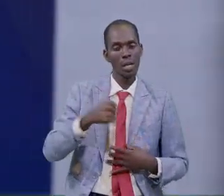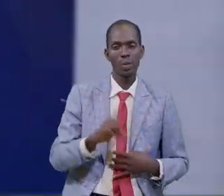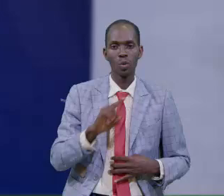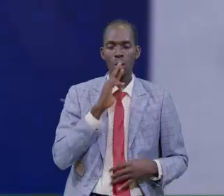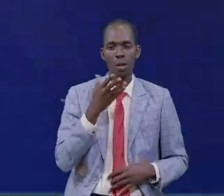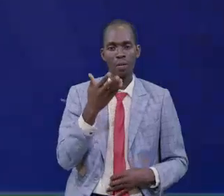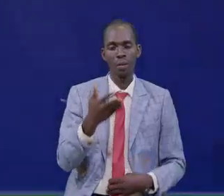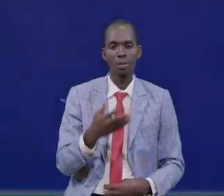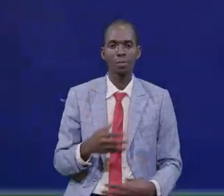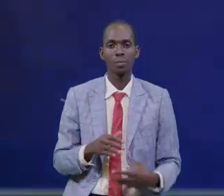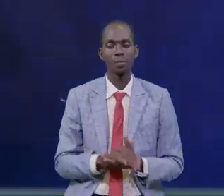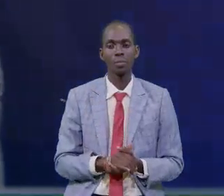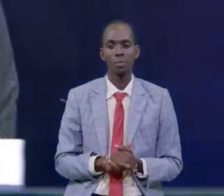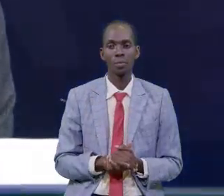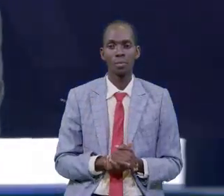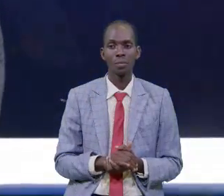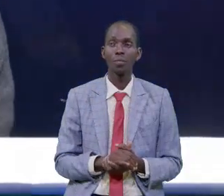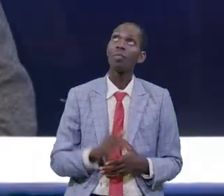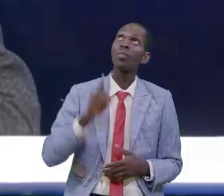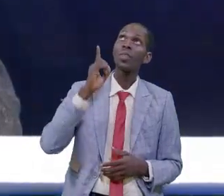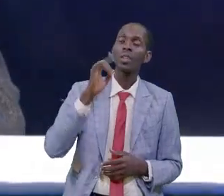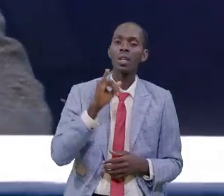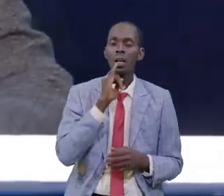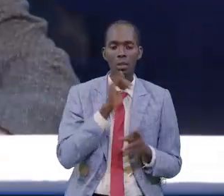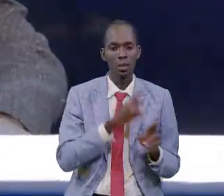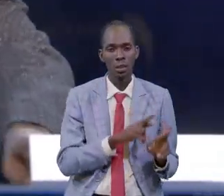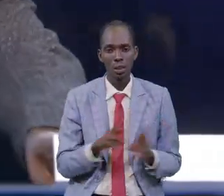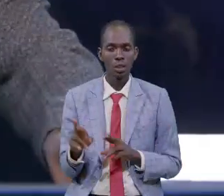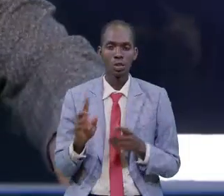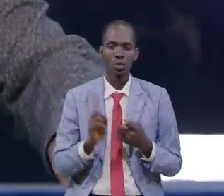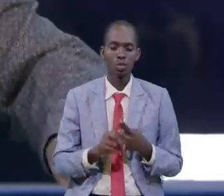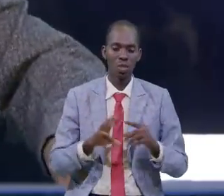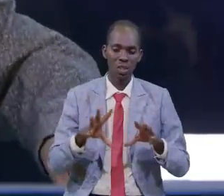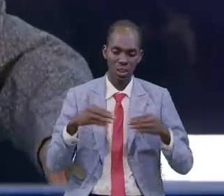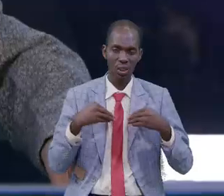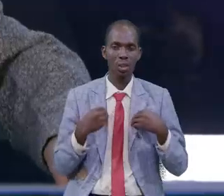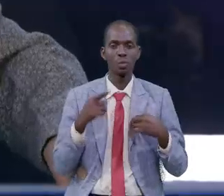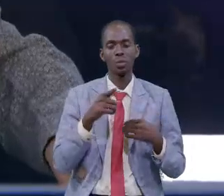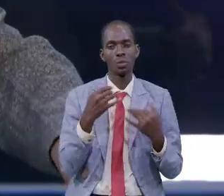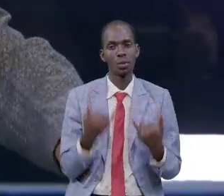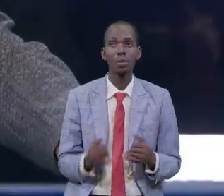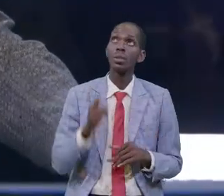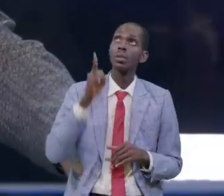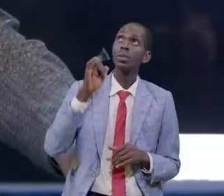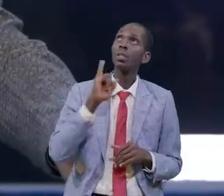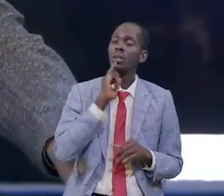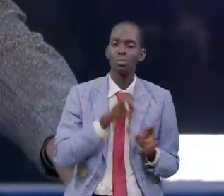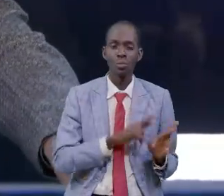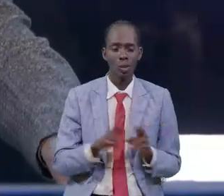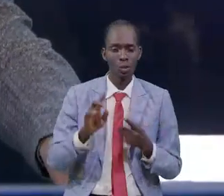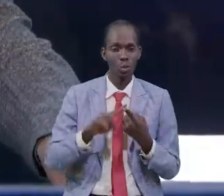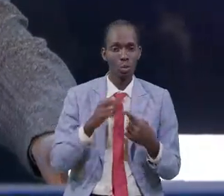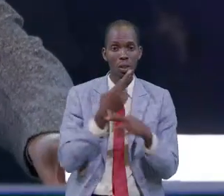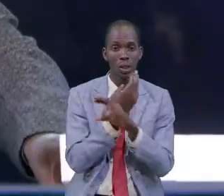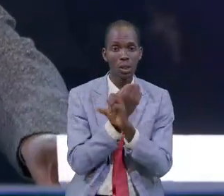It's ready to receive you now. It's ready to redeem you now.